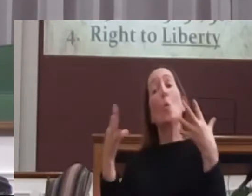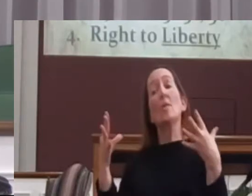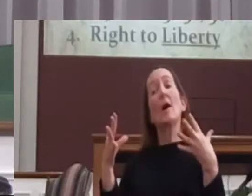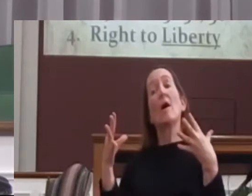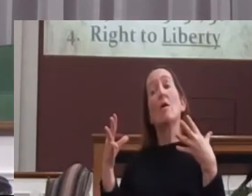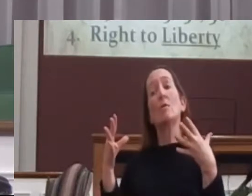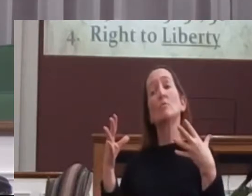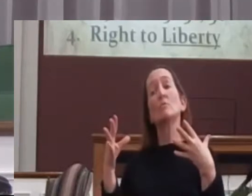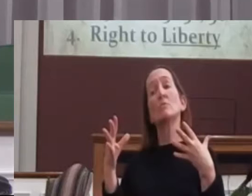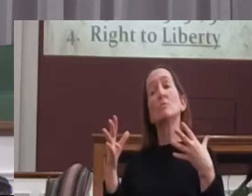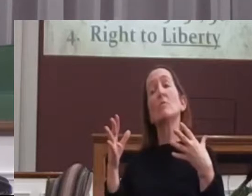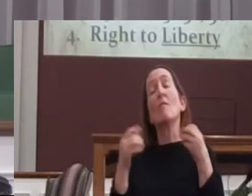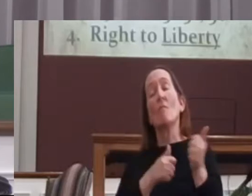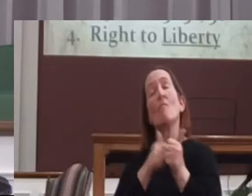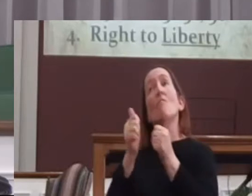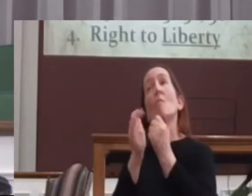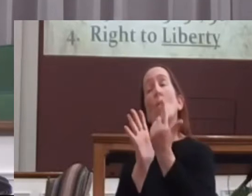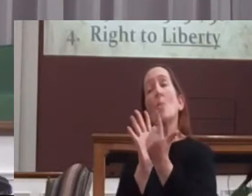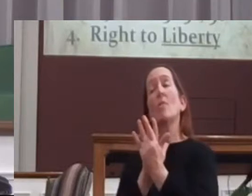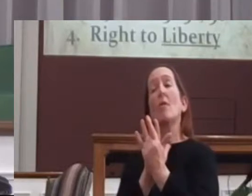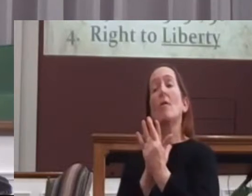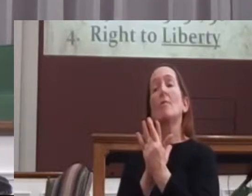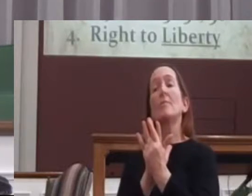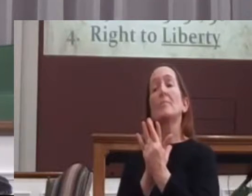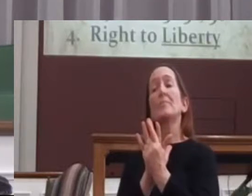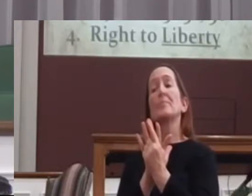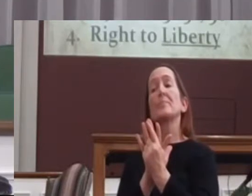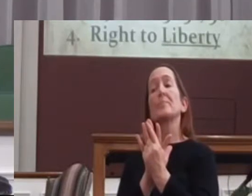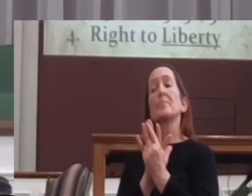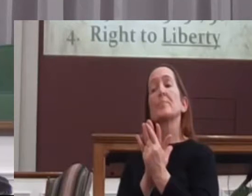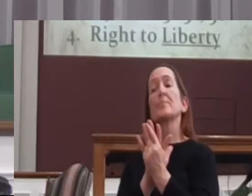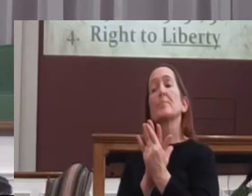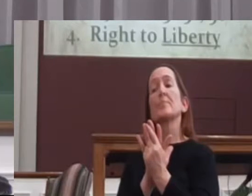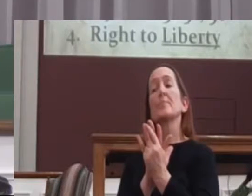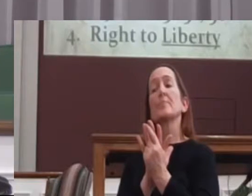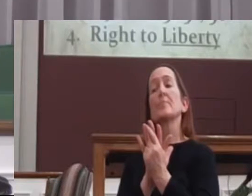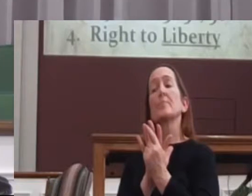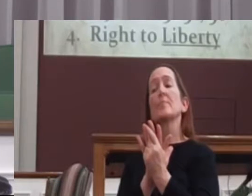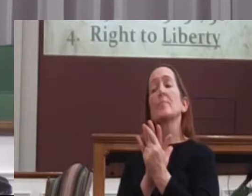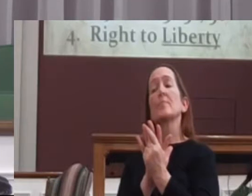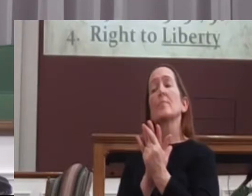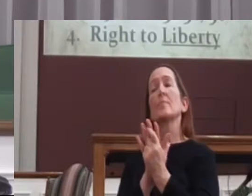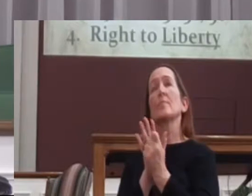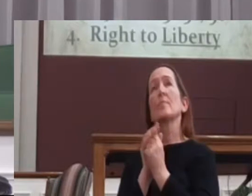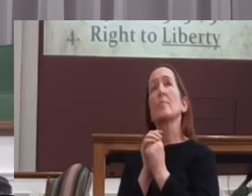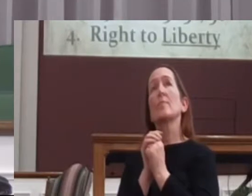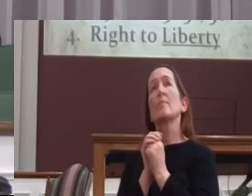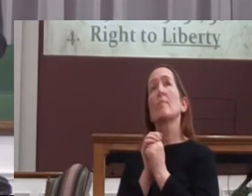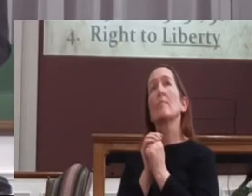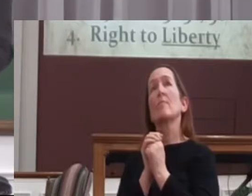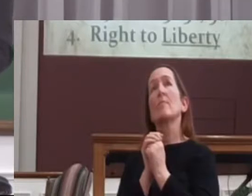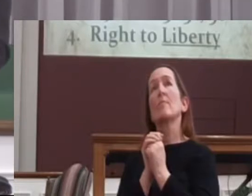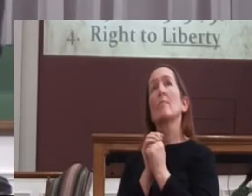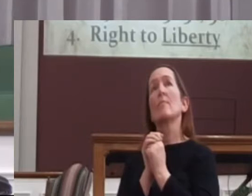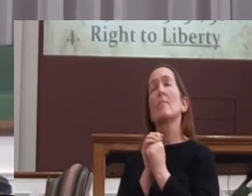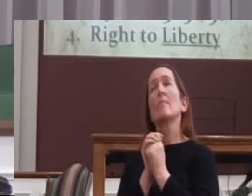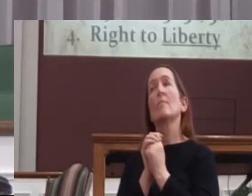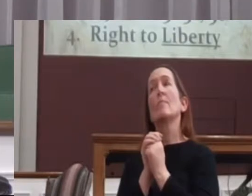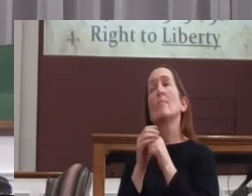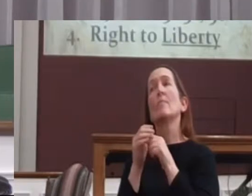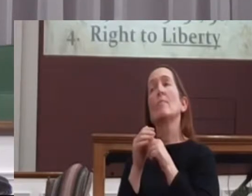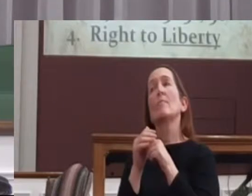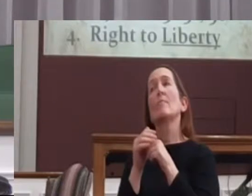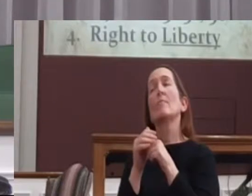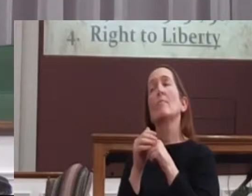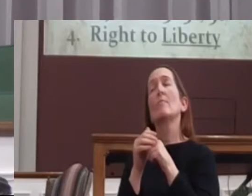law. You see, whether it be on these major rights or things such as the penalty of blood only for the offender